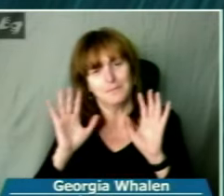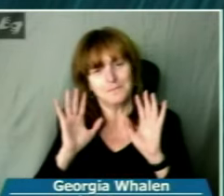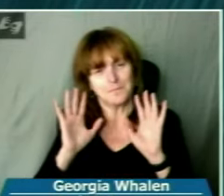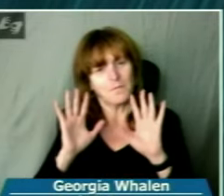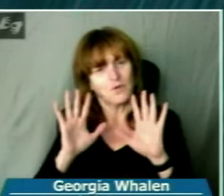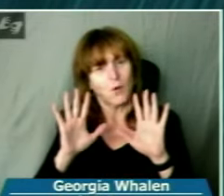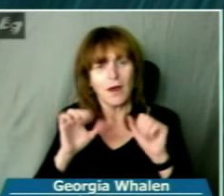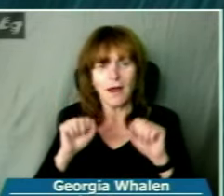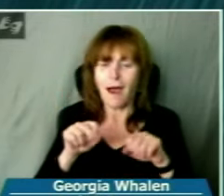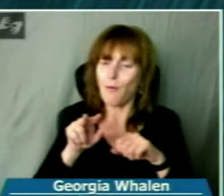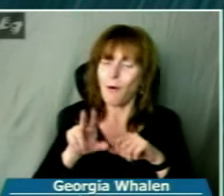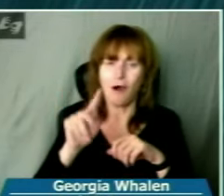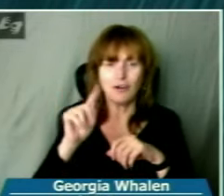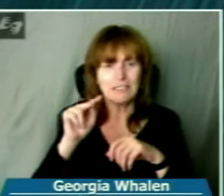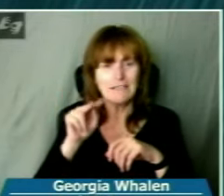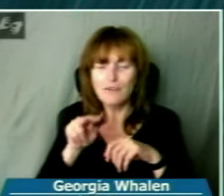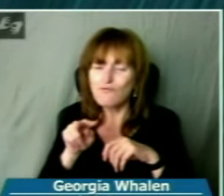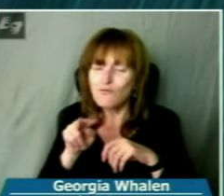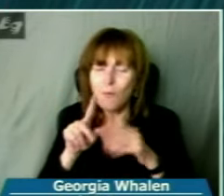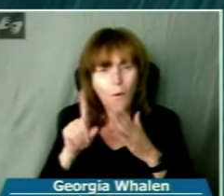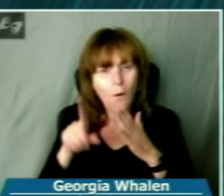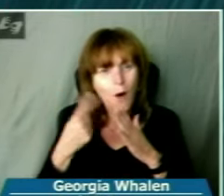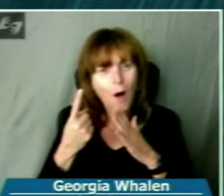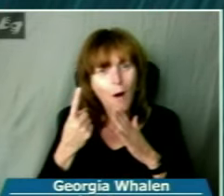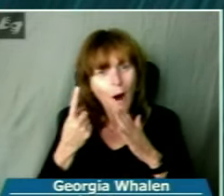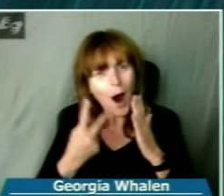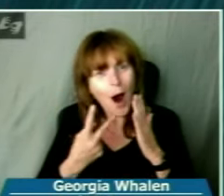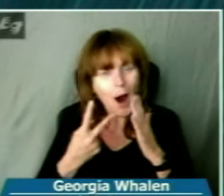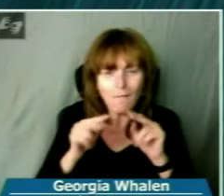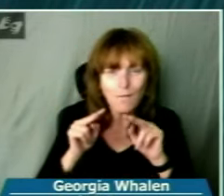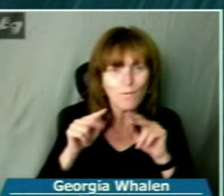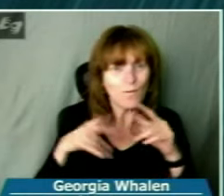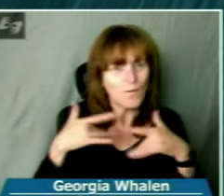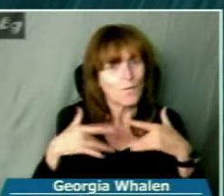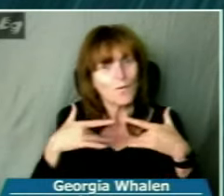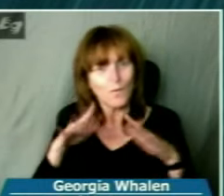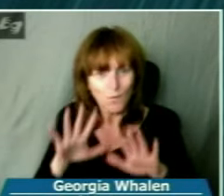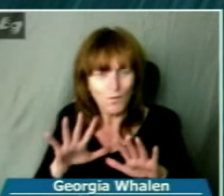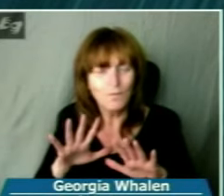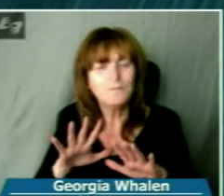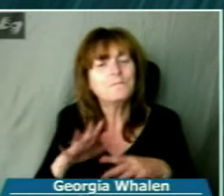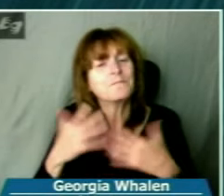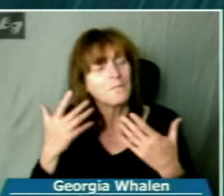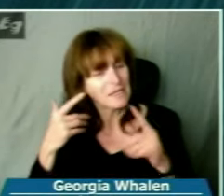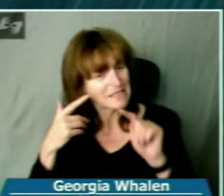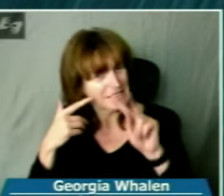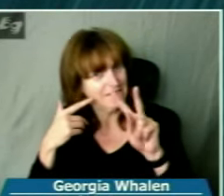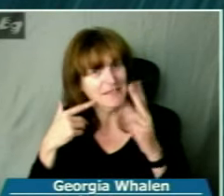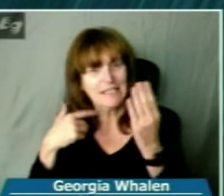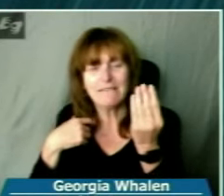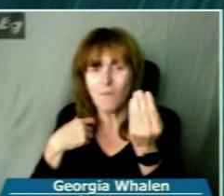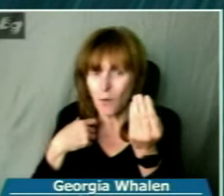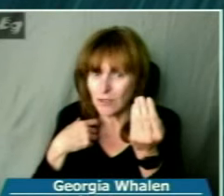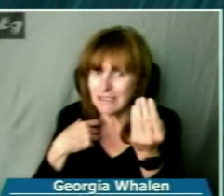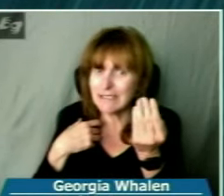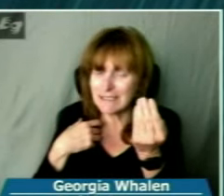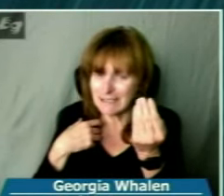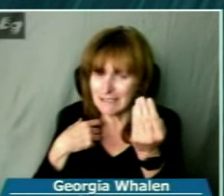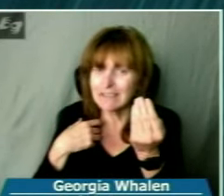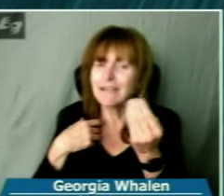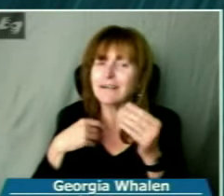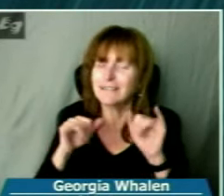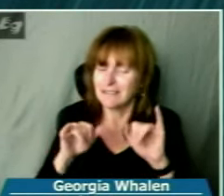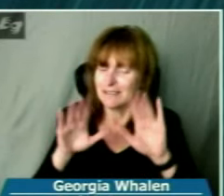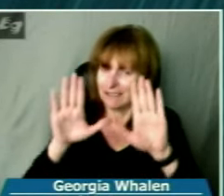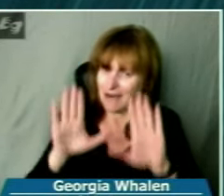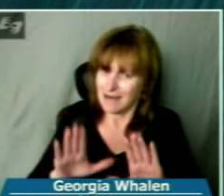the fireworks goes off. And so do that virtually by going to the Cable 14 this Sunday, May the 17th, and you can still see a